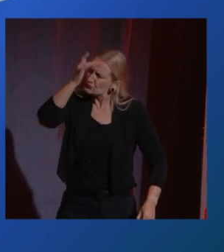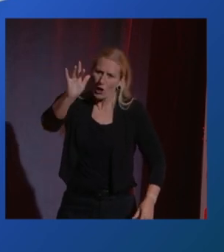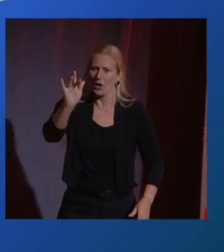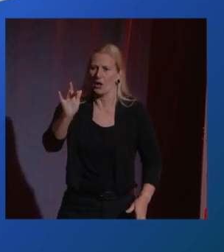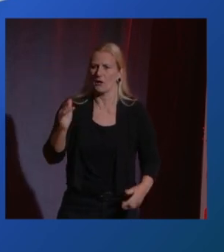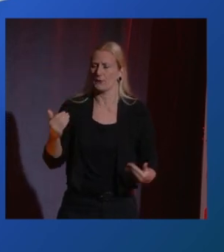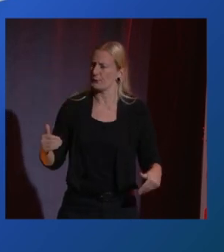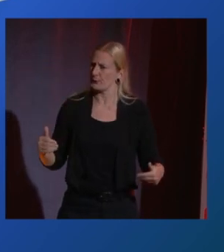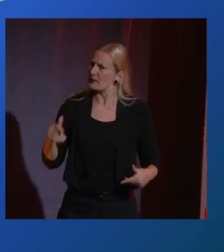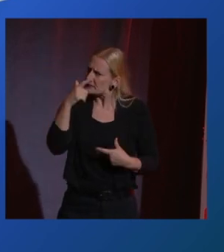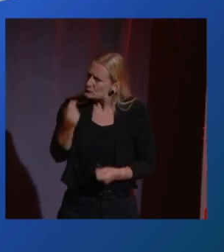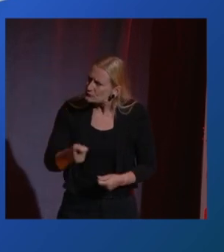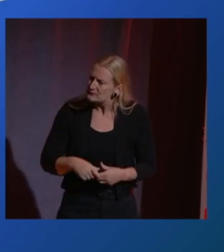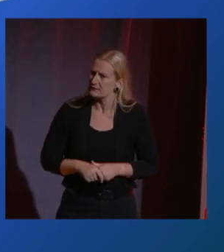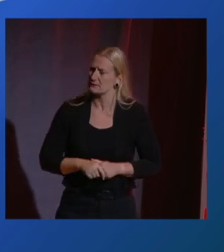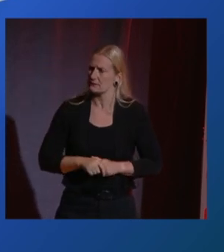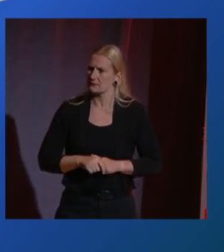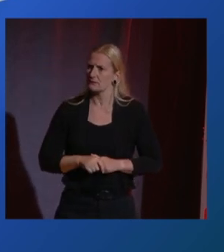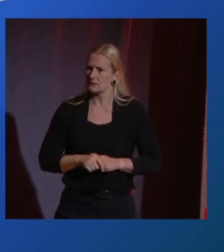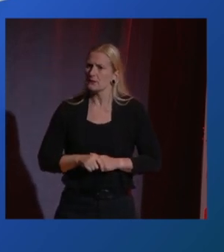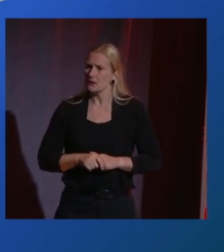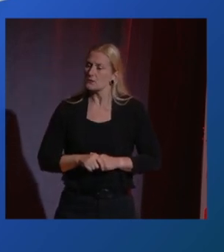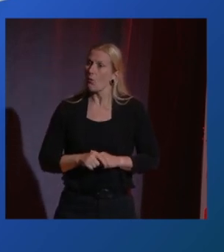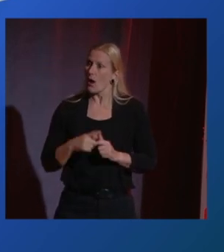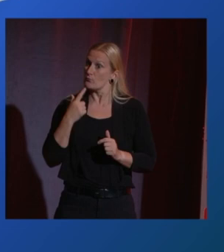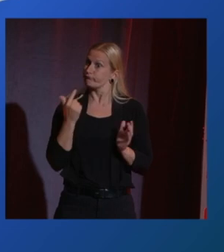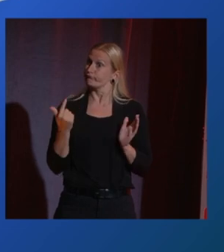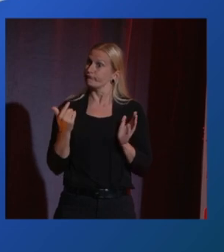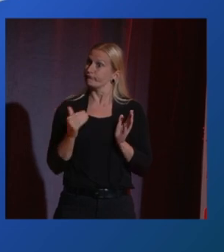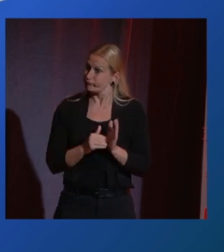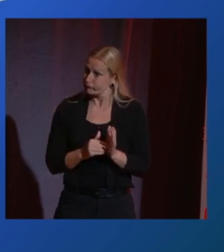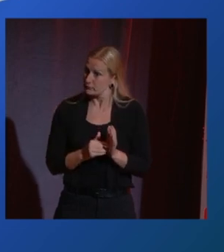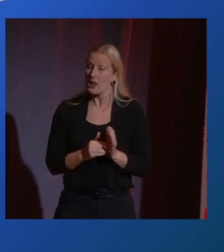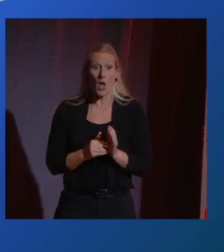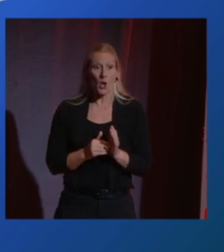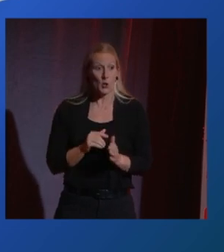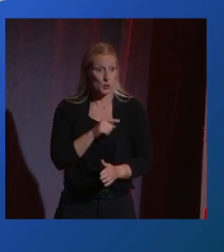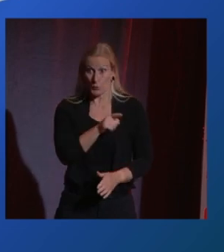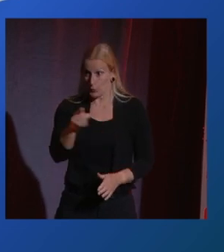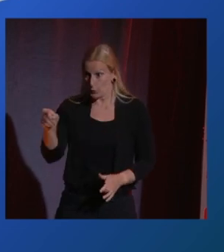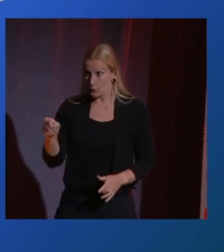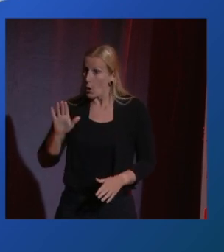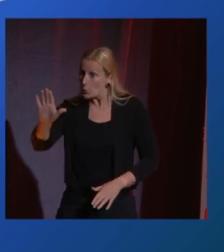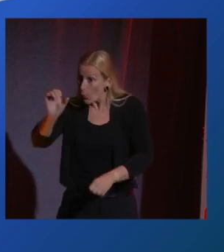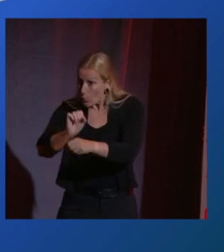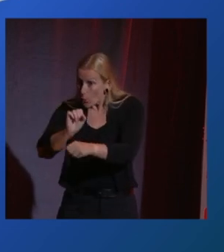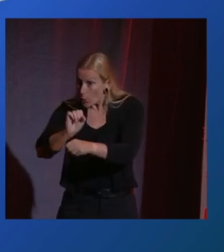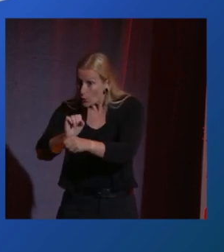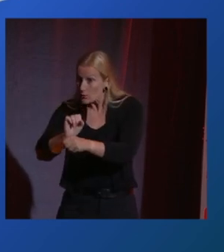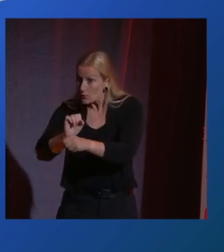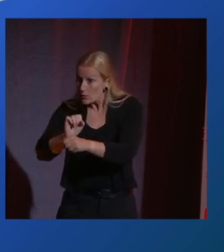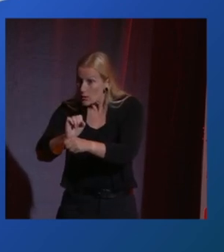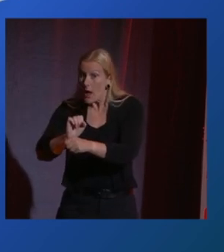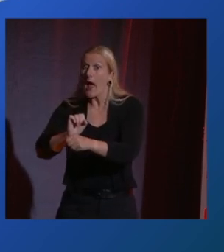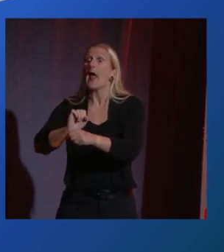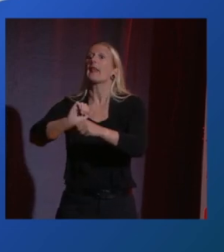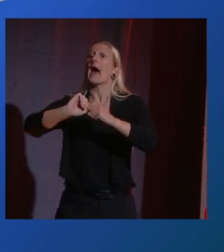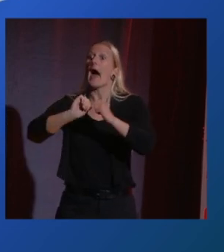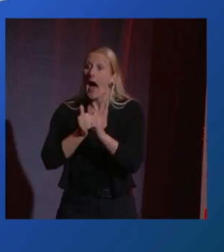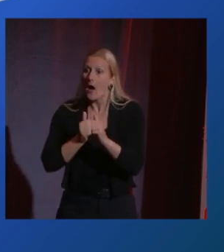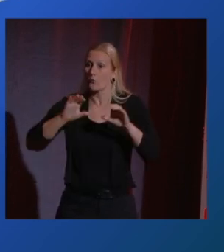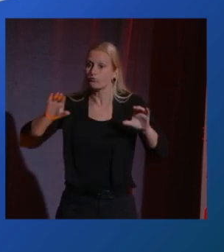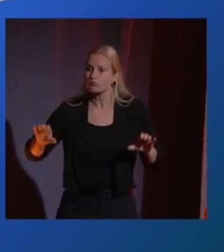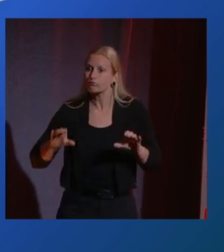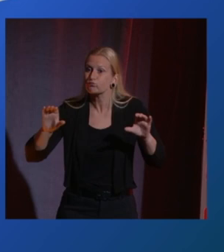really interesting to me so let me repeat it you and the work that you do and actually how you do that